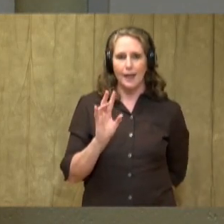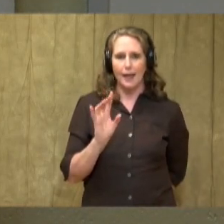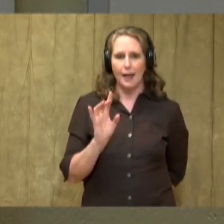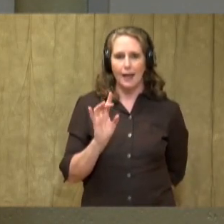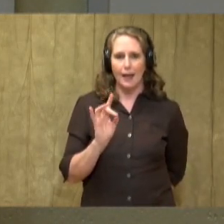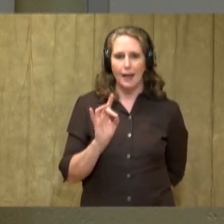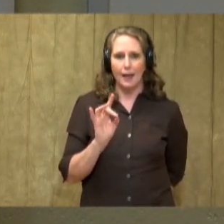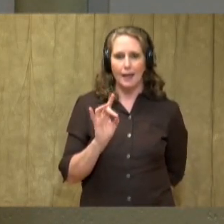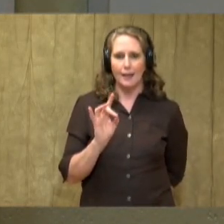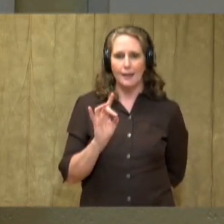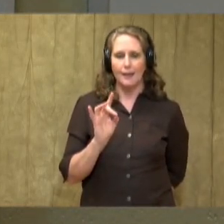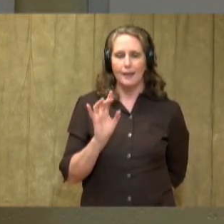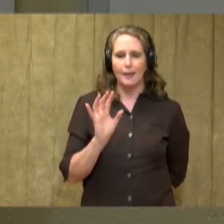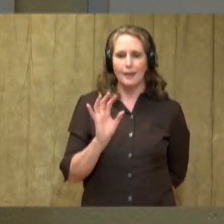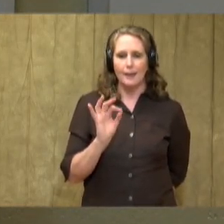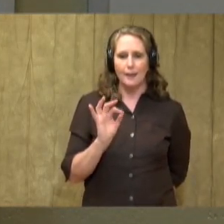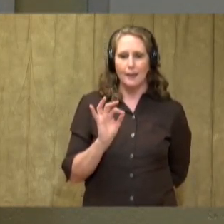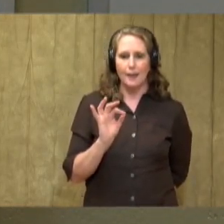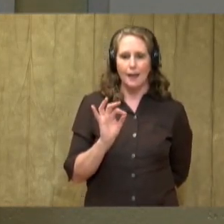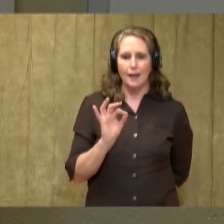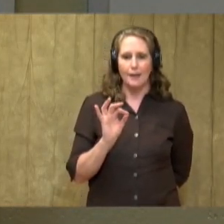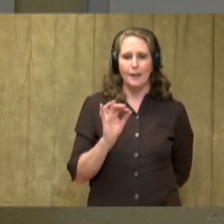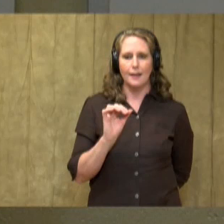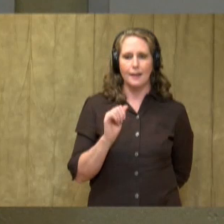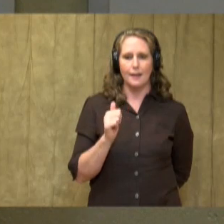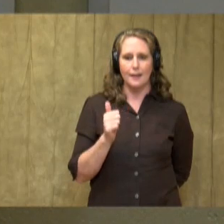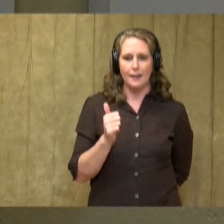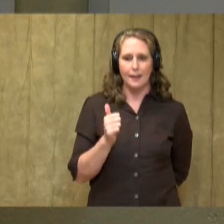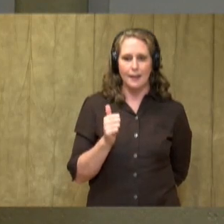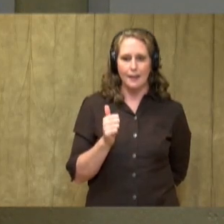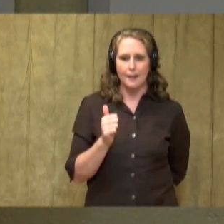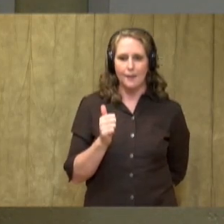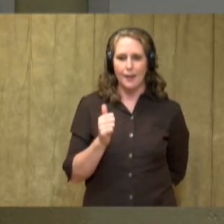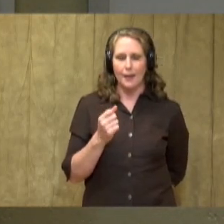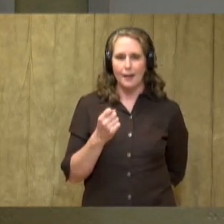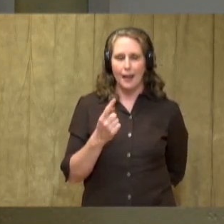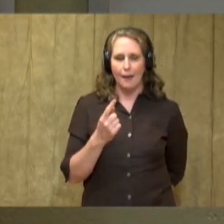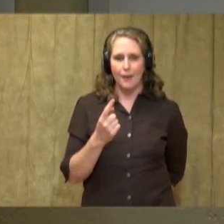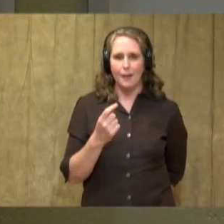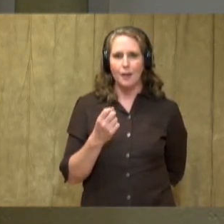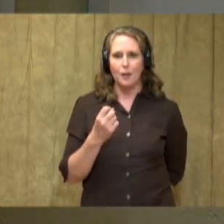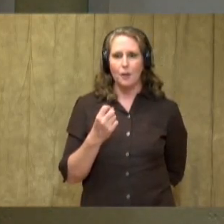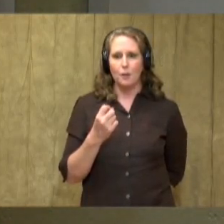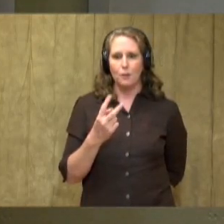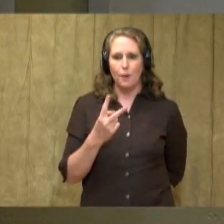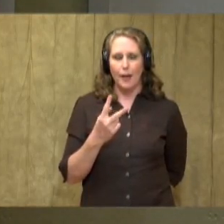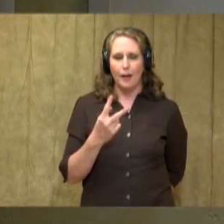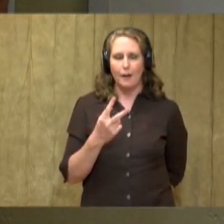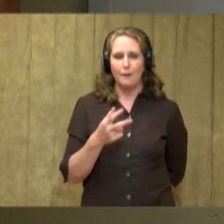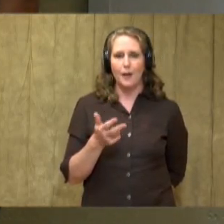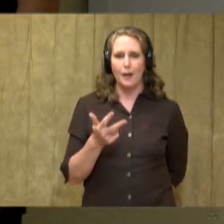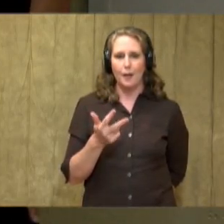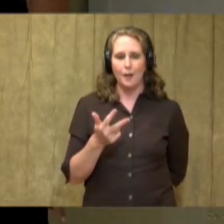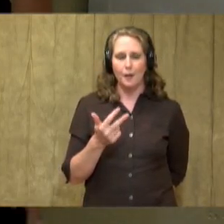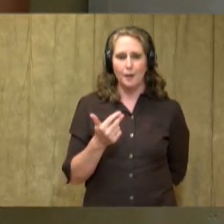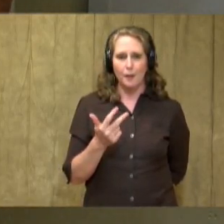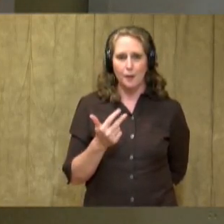7, 8, 9, 10, 11,